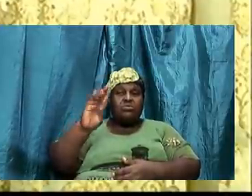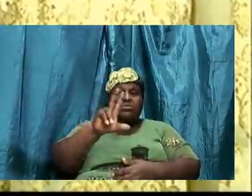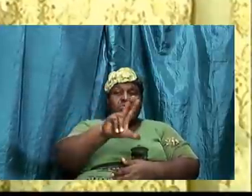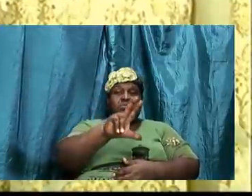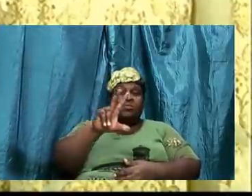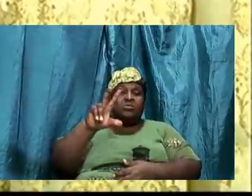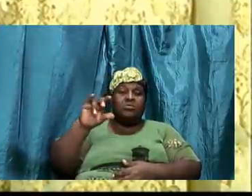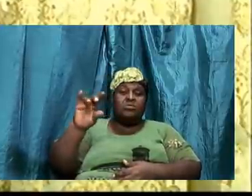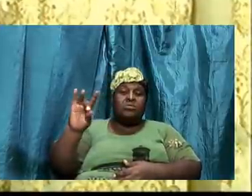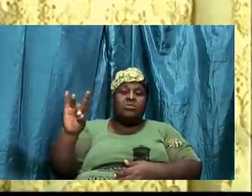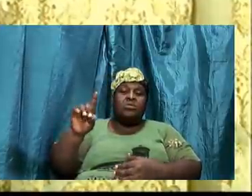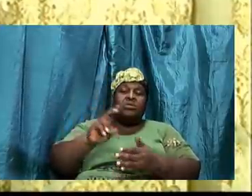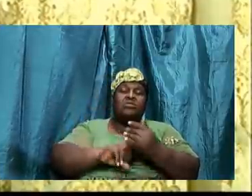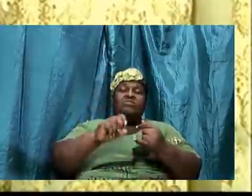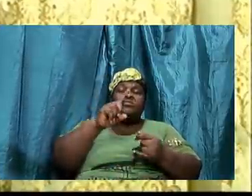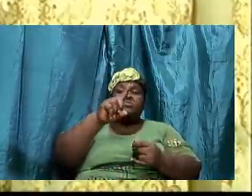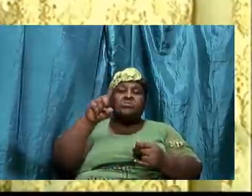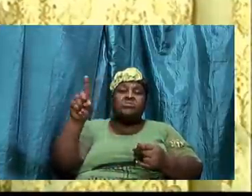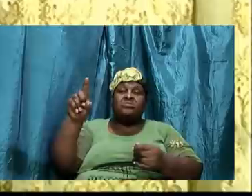38, 1 to 7,